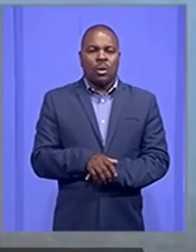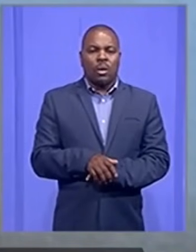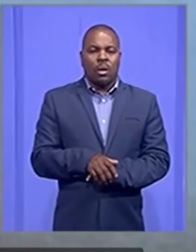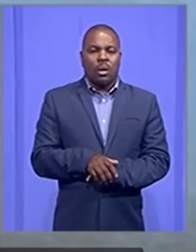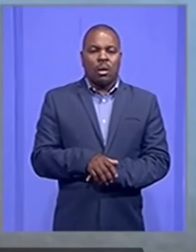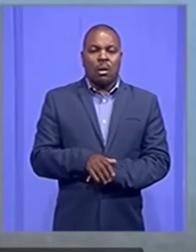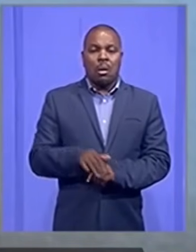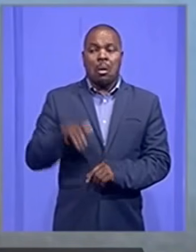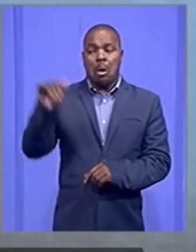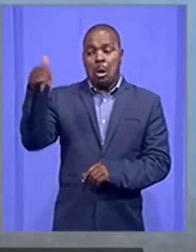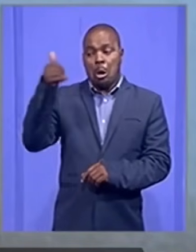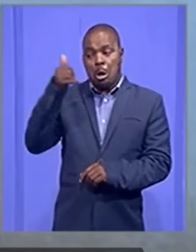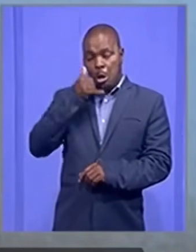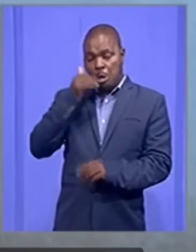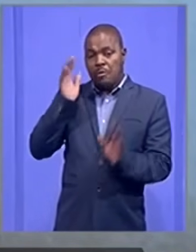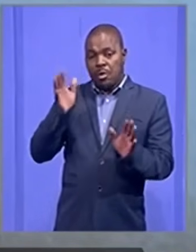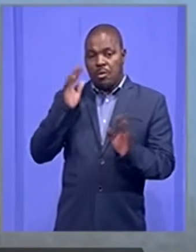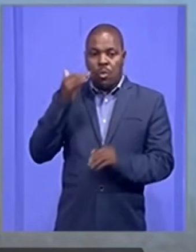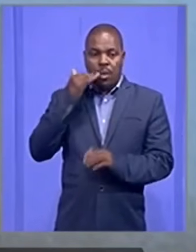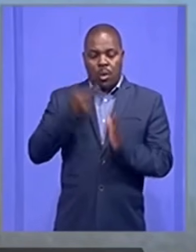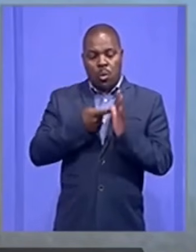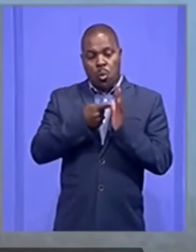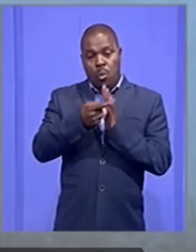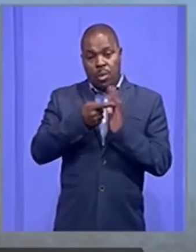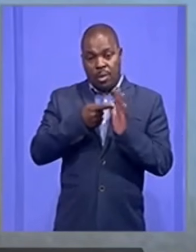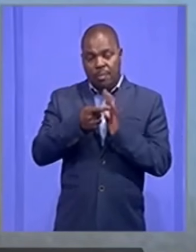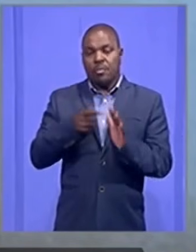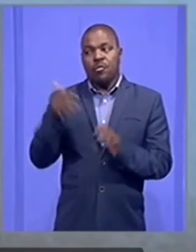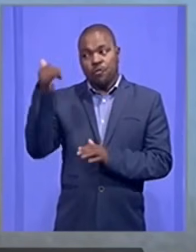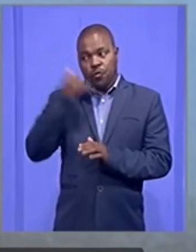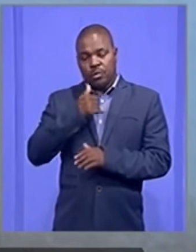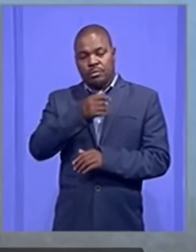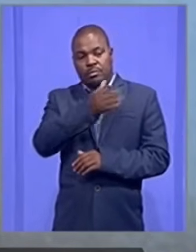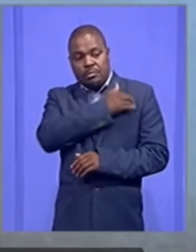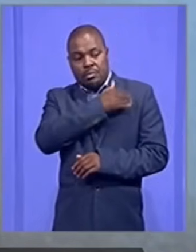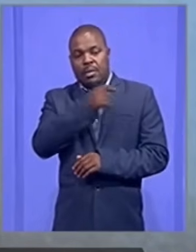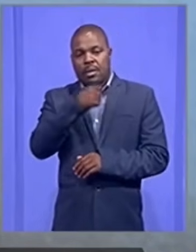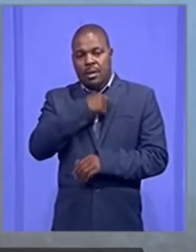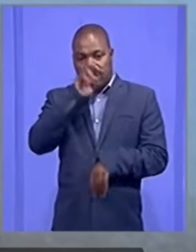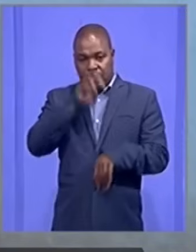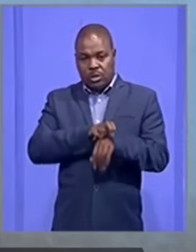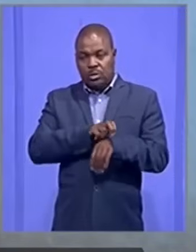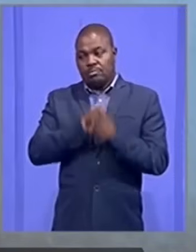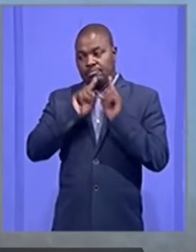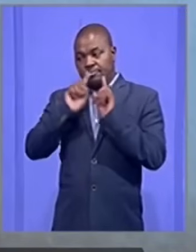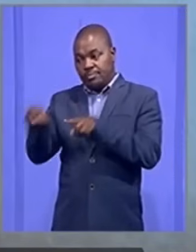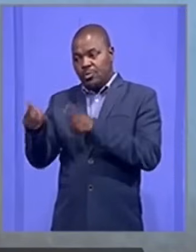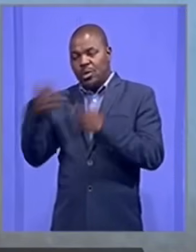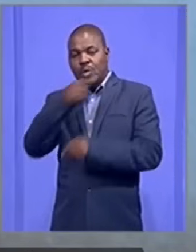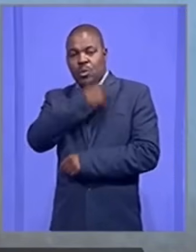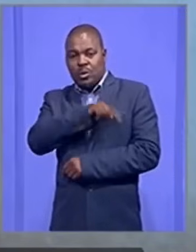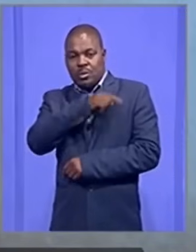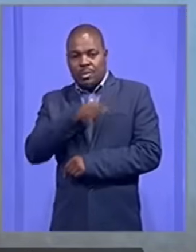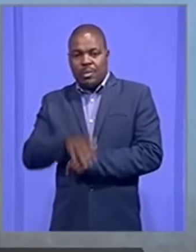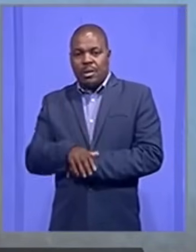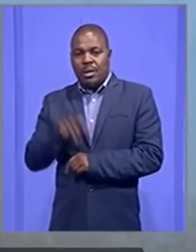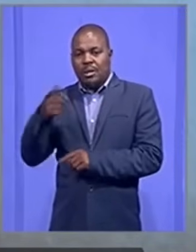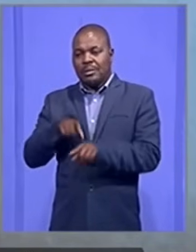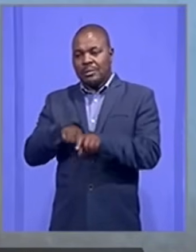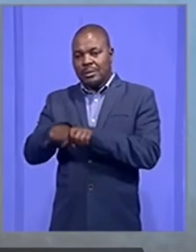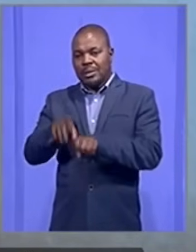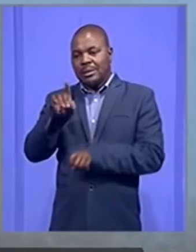call during the week that we must go to the hospital. The DNA test